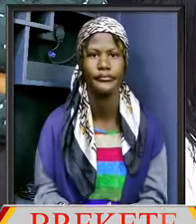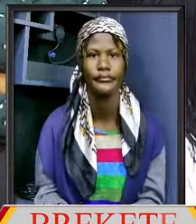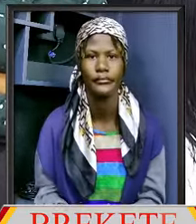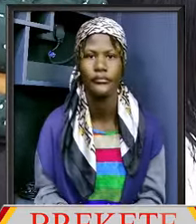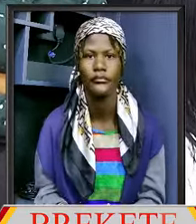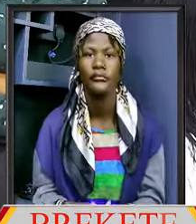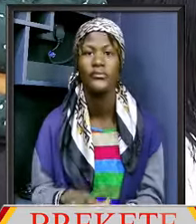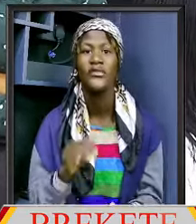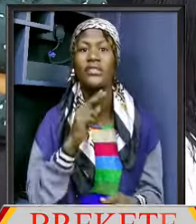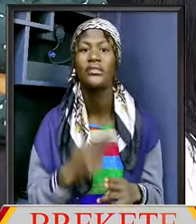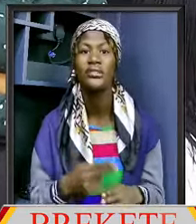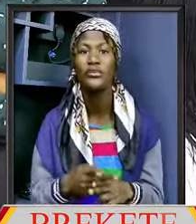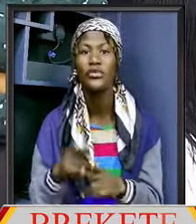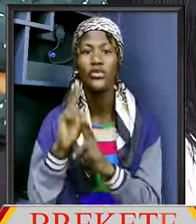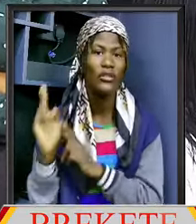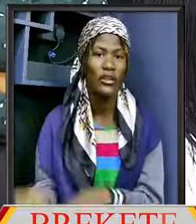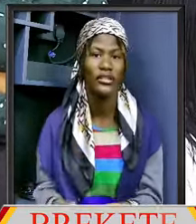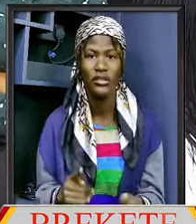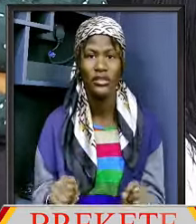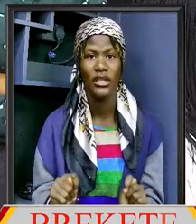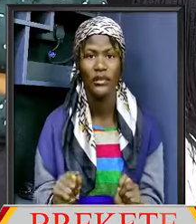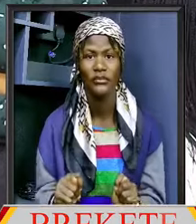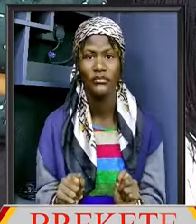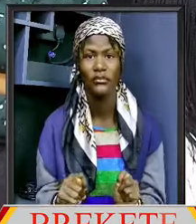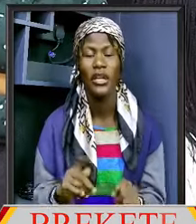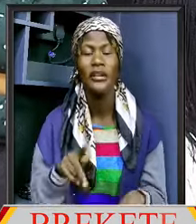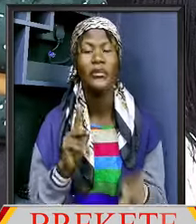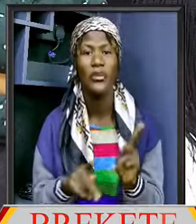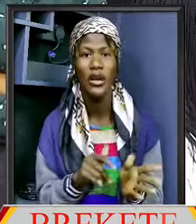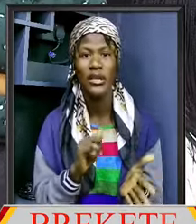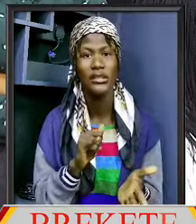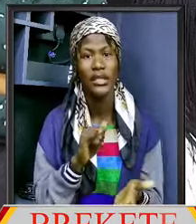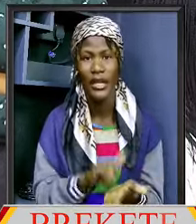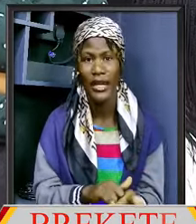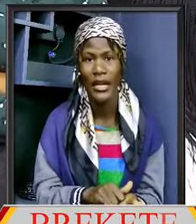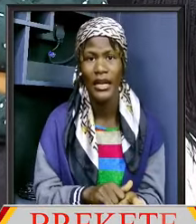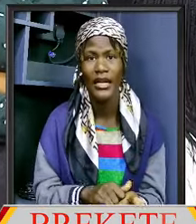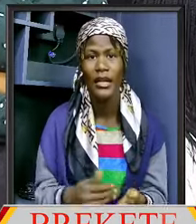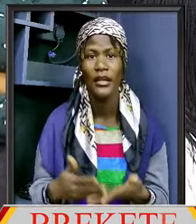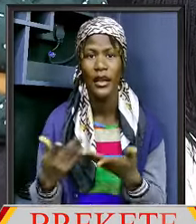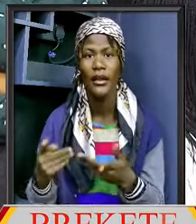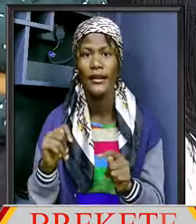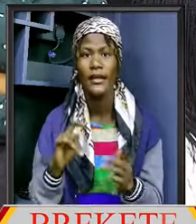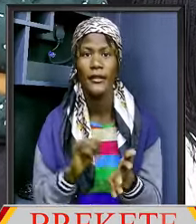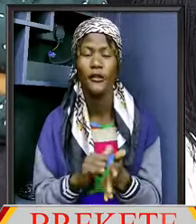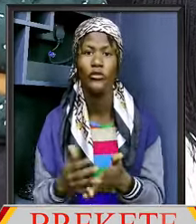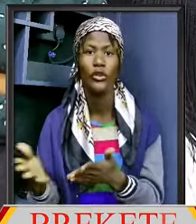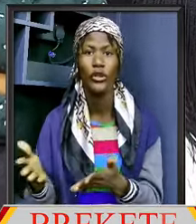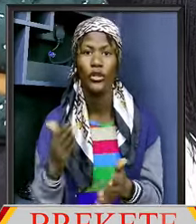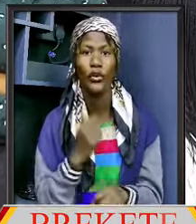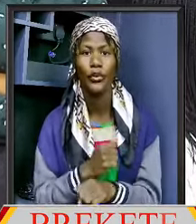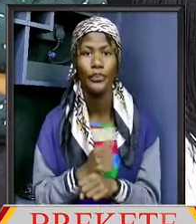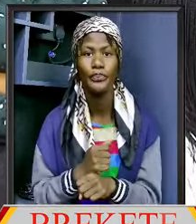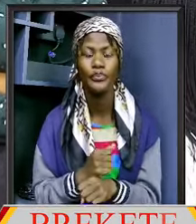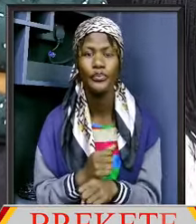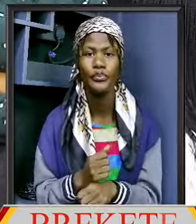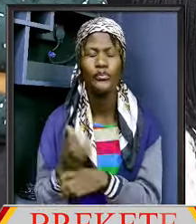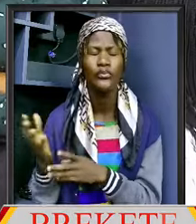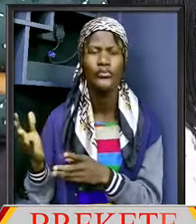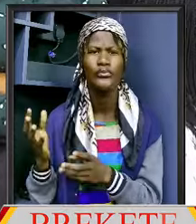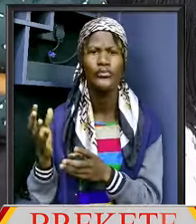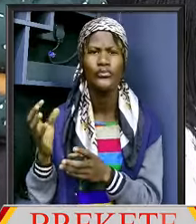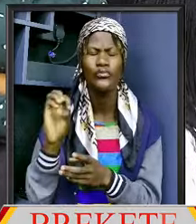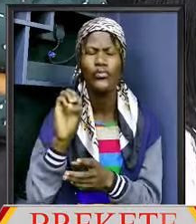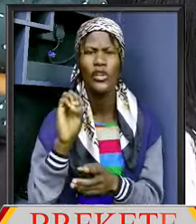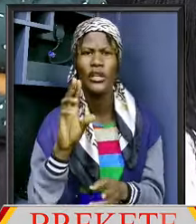In name, no they register. Any person where carry the thing where would they take work? They even an employer for government